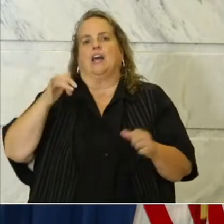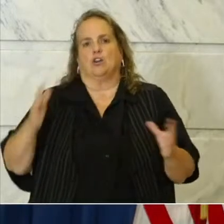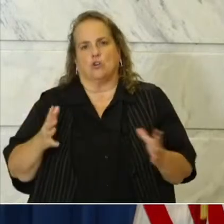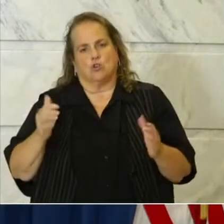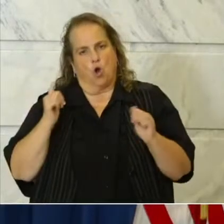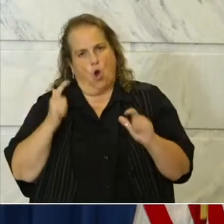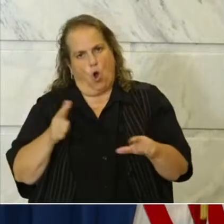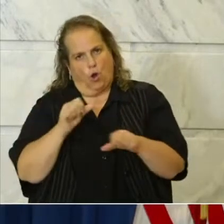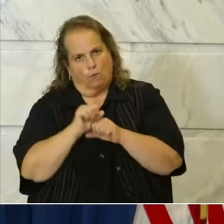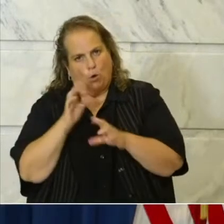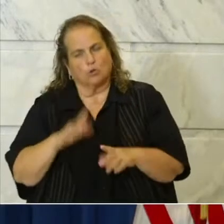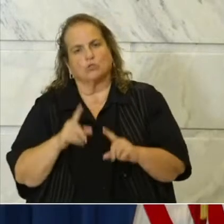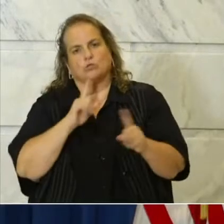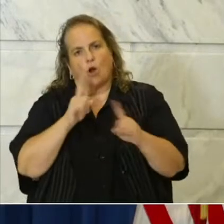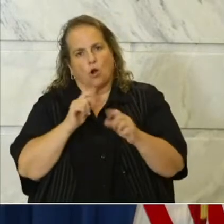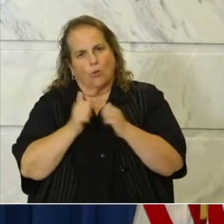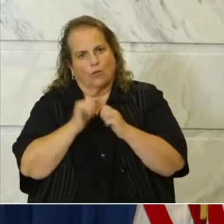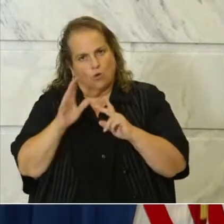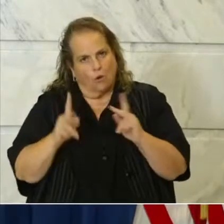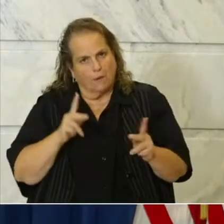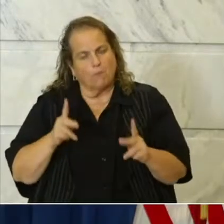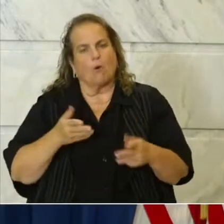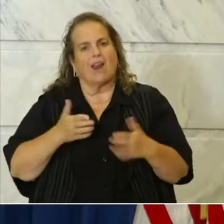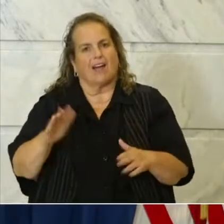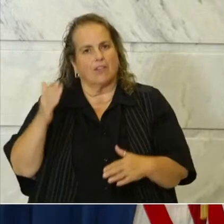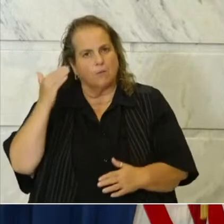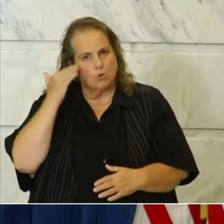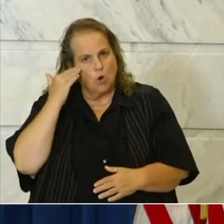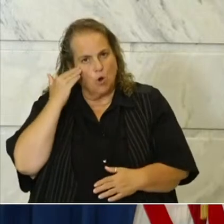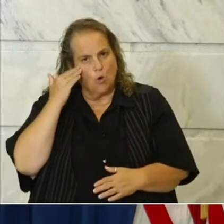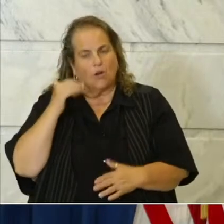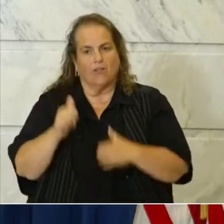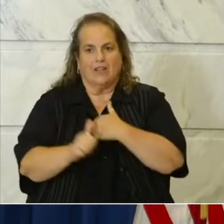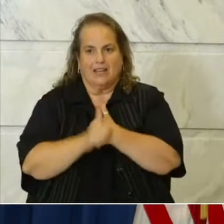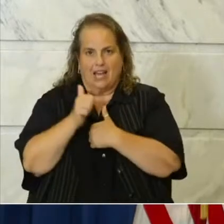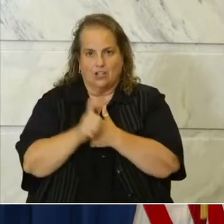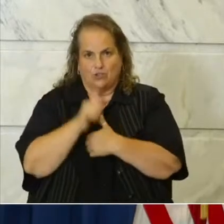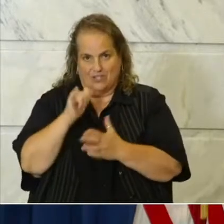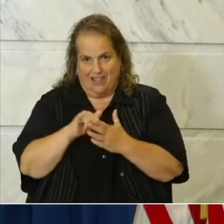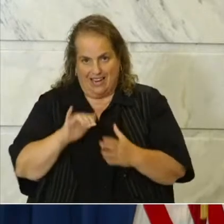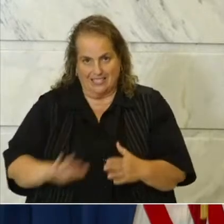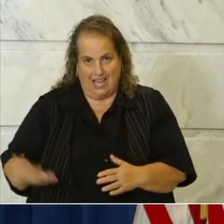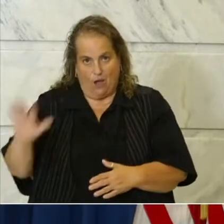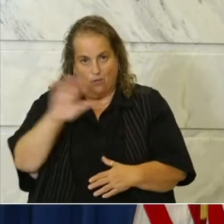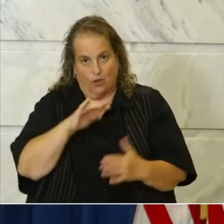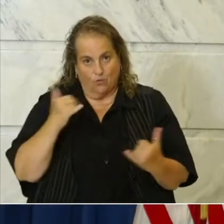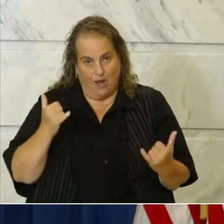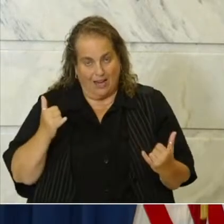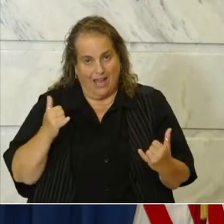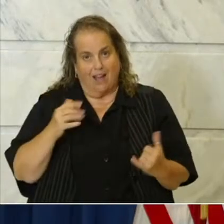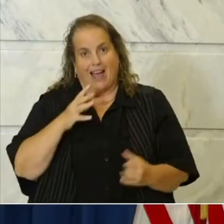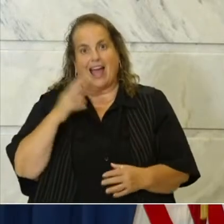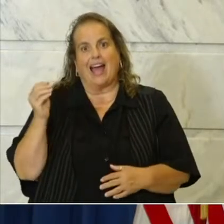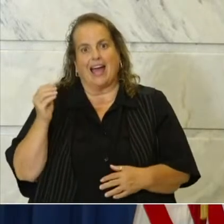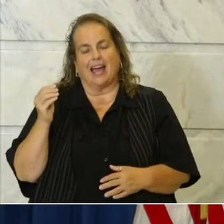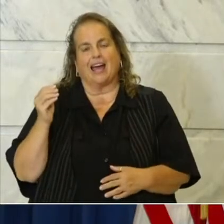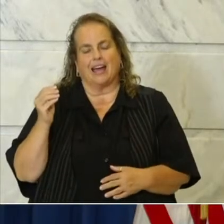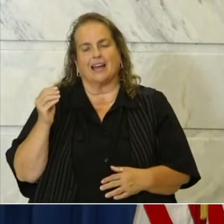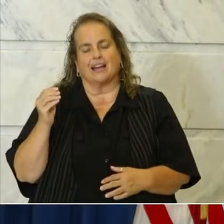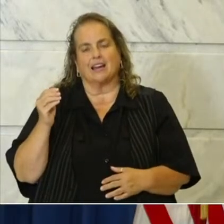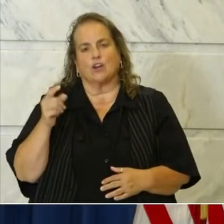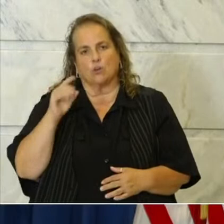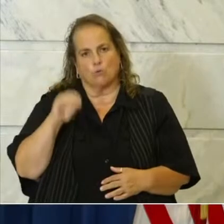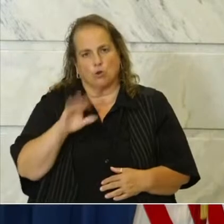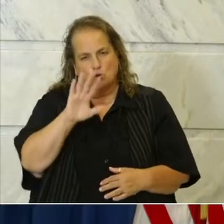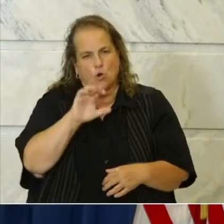to be talking to your people, to let them know the dangers that are out there right now, and that it's you put your